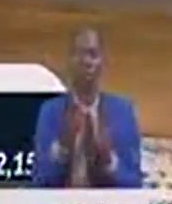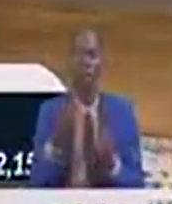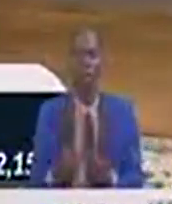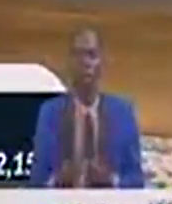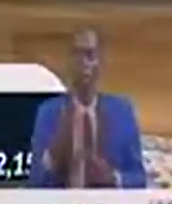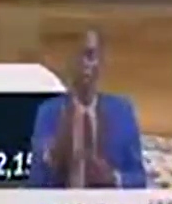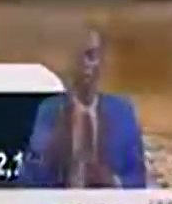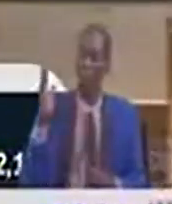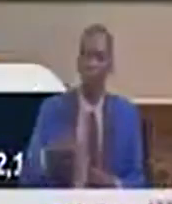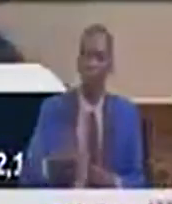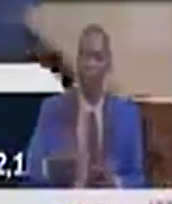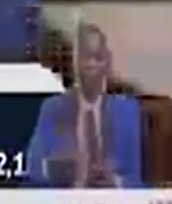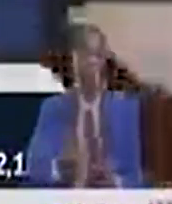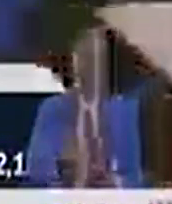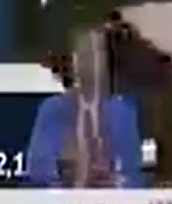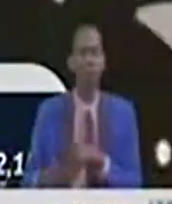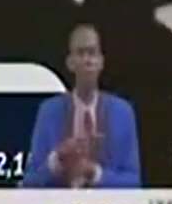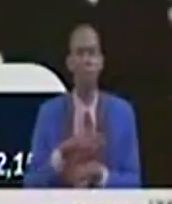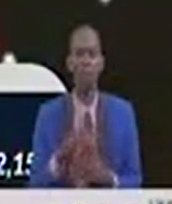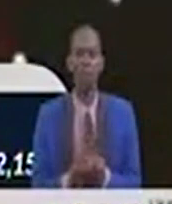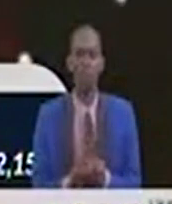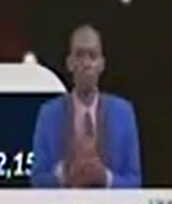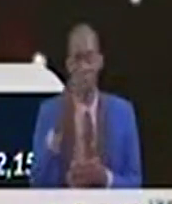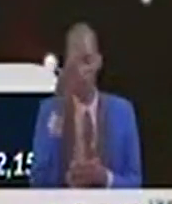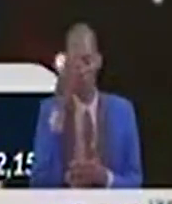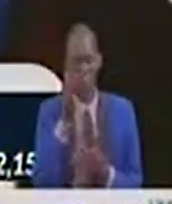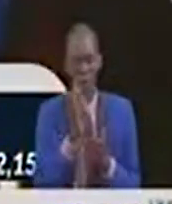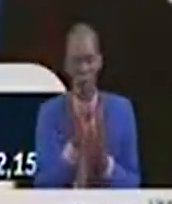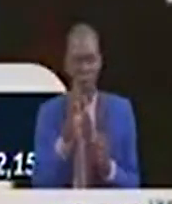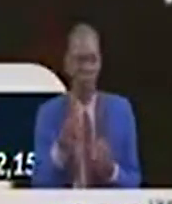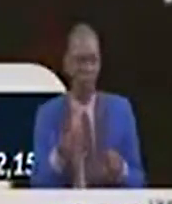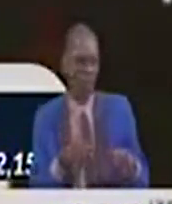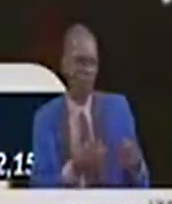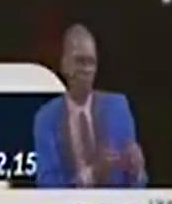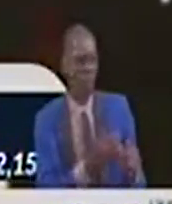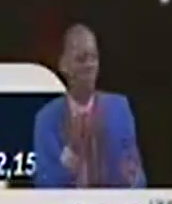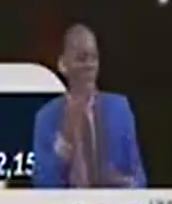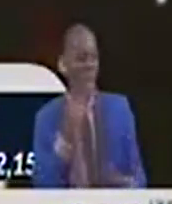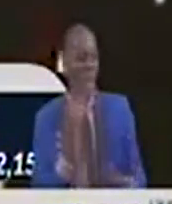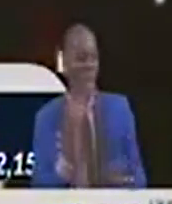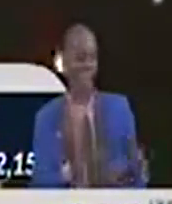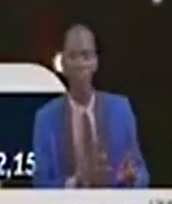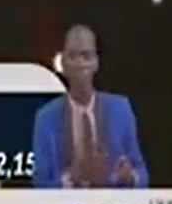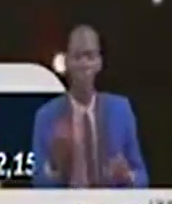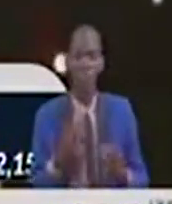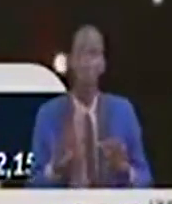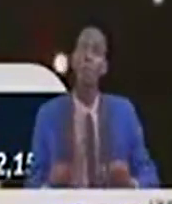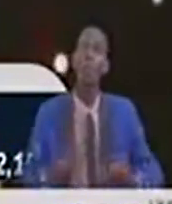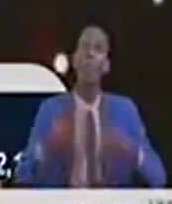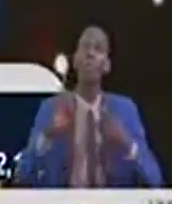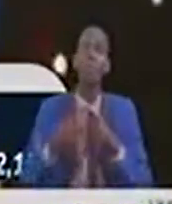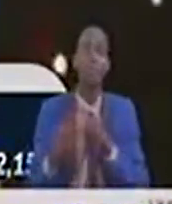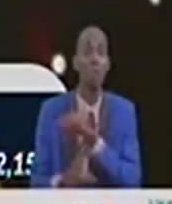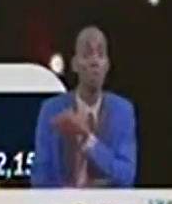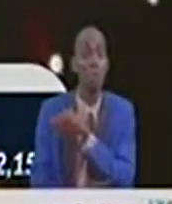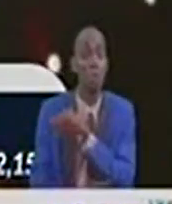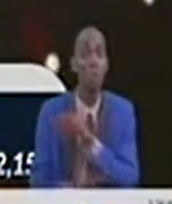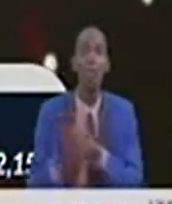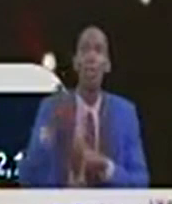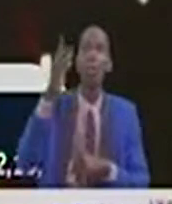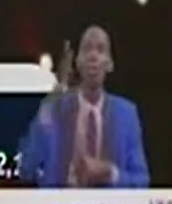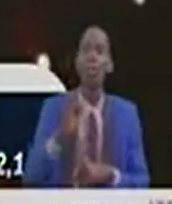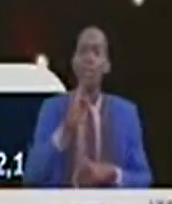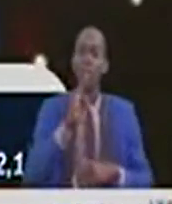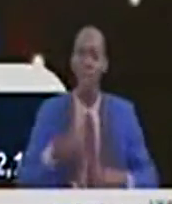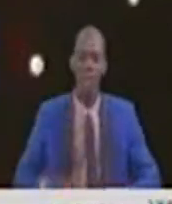every day. Do you know, when you go in the direction of wickedness, yielding to temptation, God is